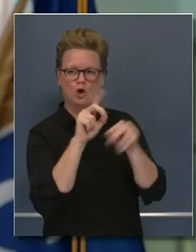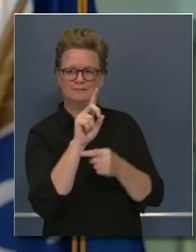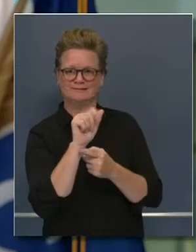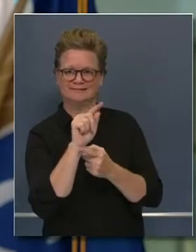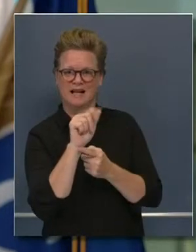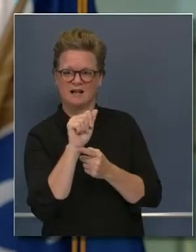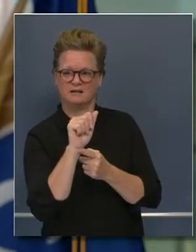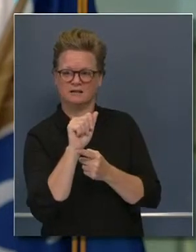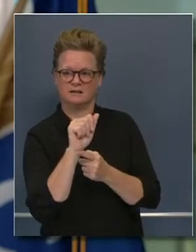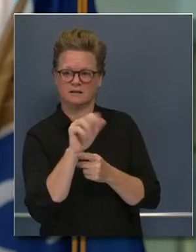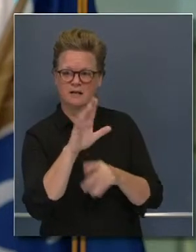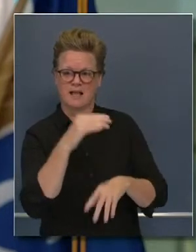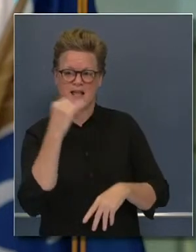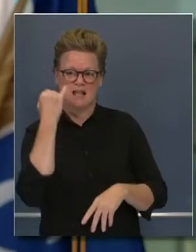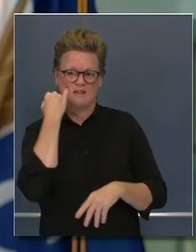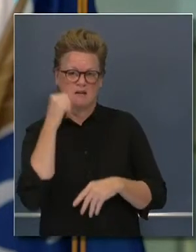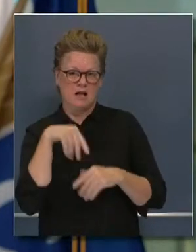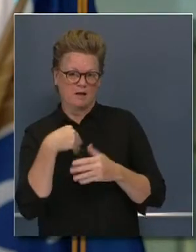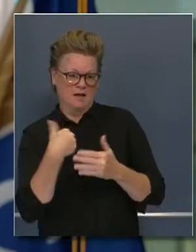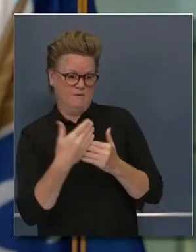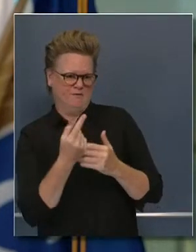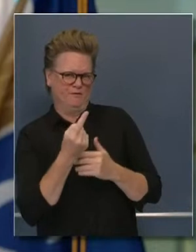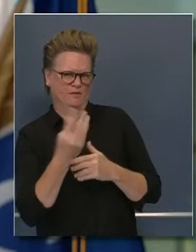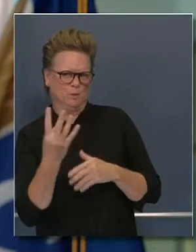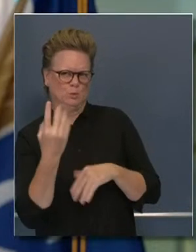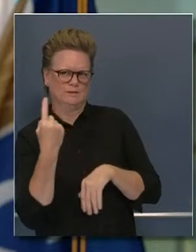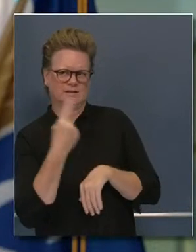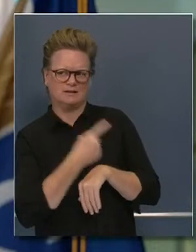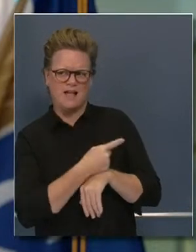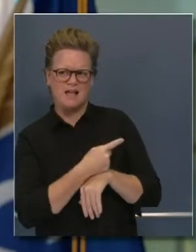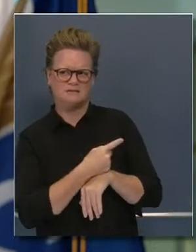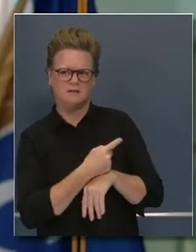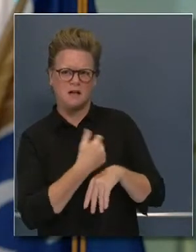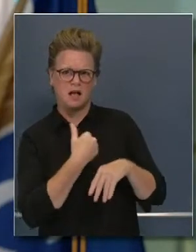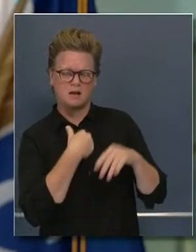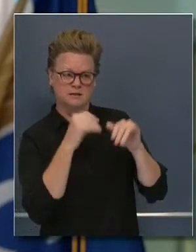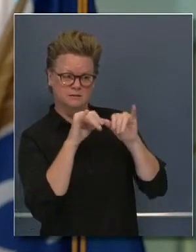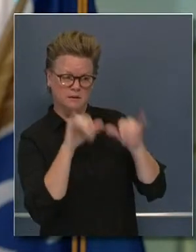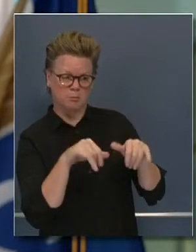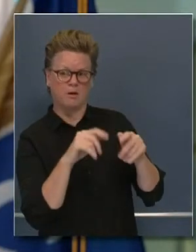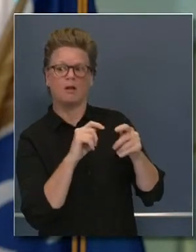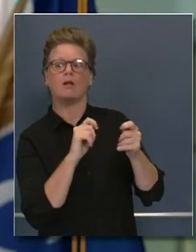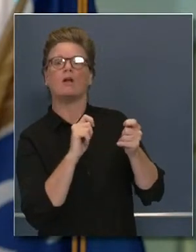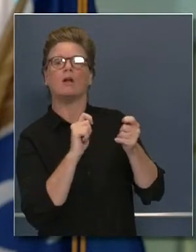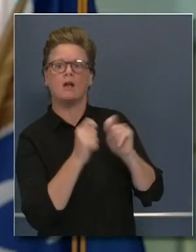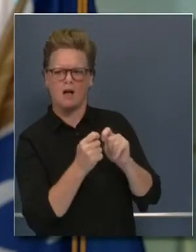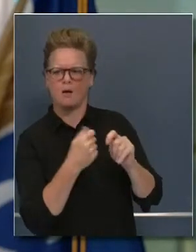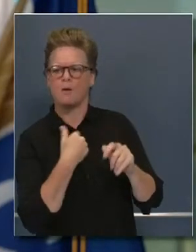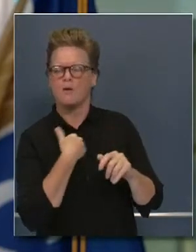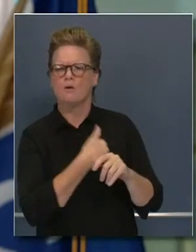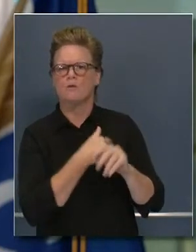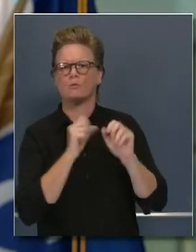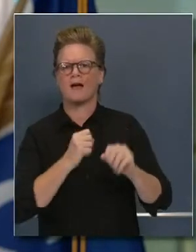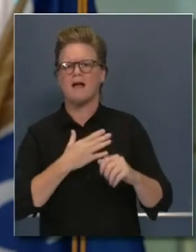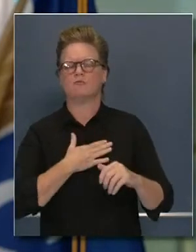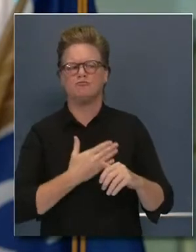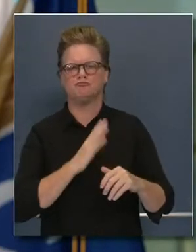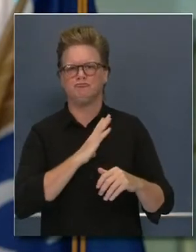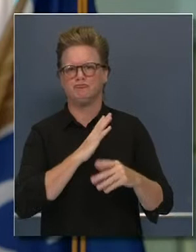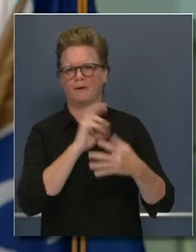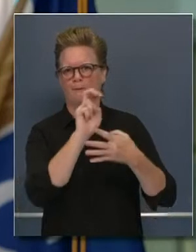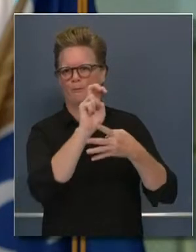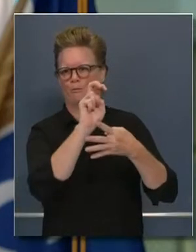the next days to week, we will make that and move the county. This is not about a data problem. It's not a